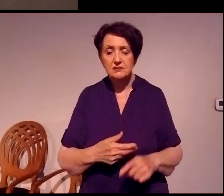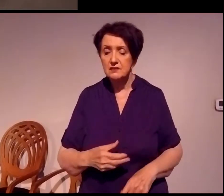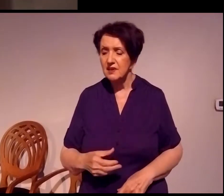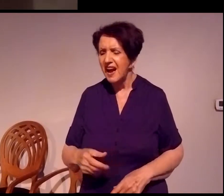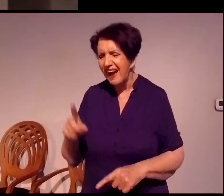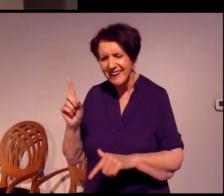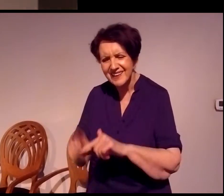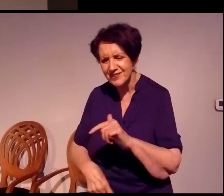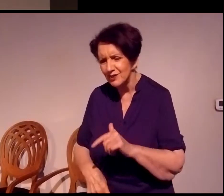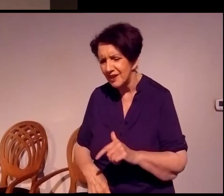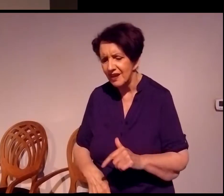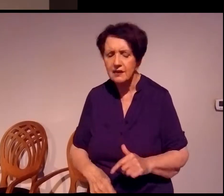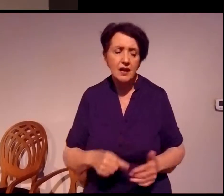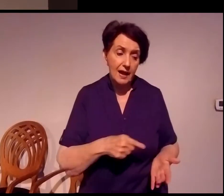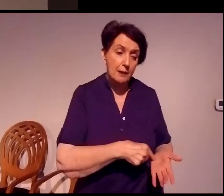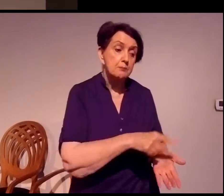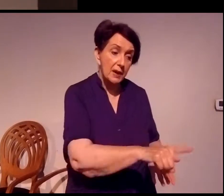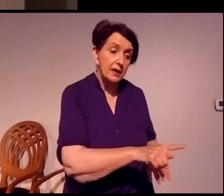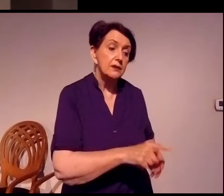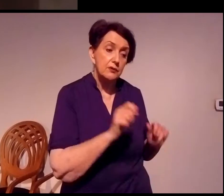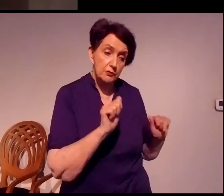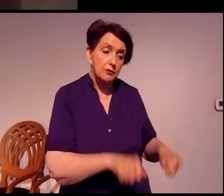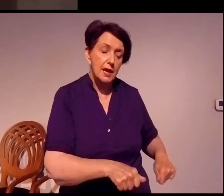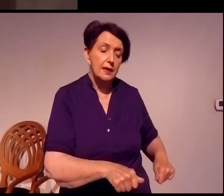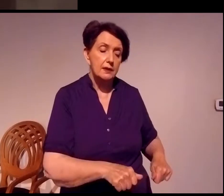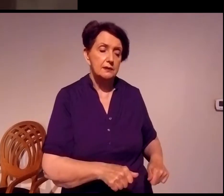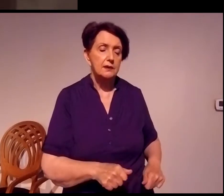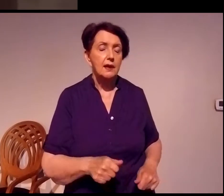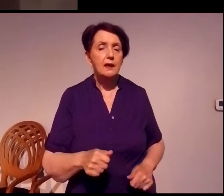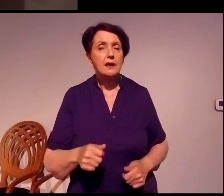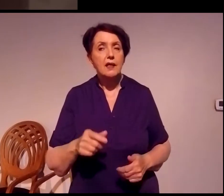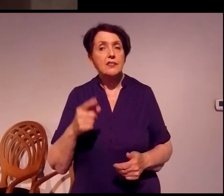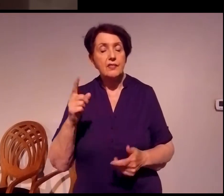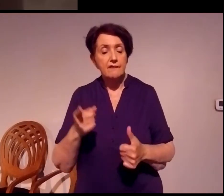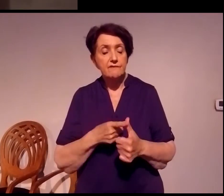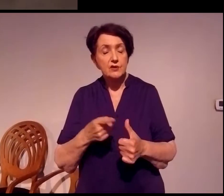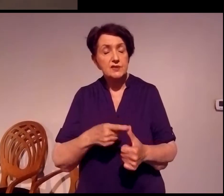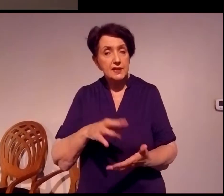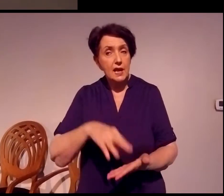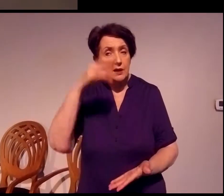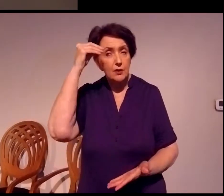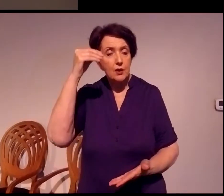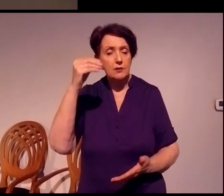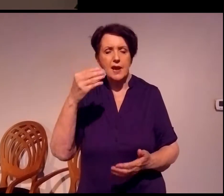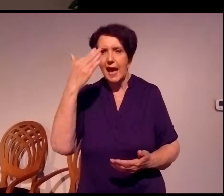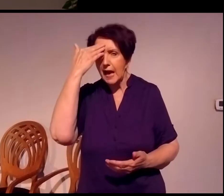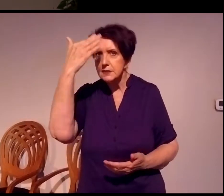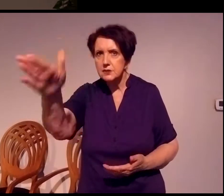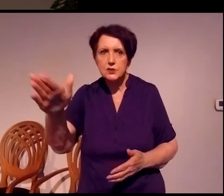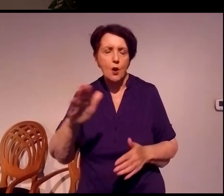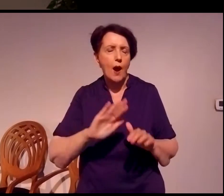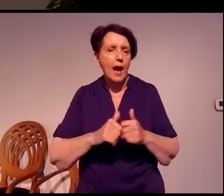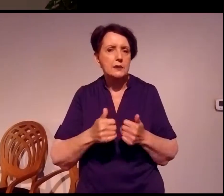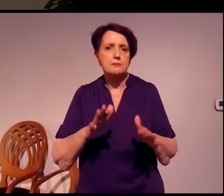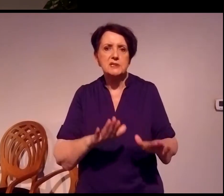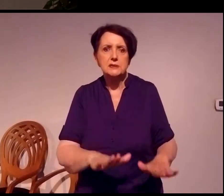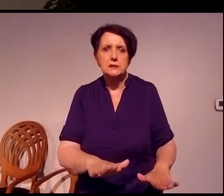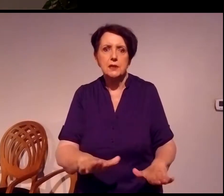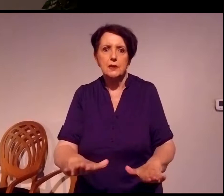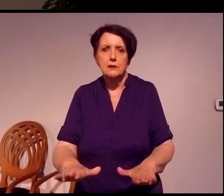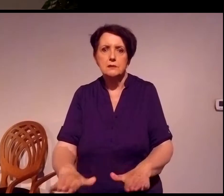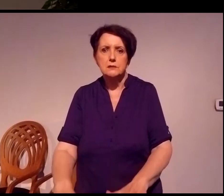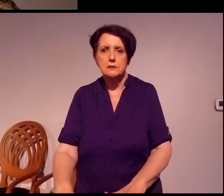learned. The first thing I learned is I didn't know how to be still. I knew how to meditate, but I didn't know how to be